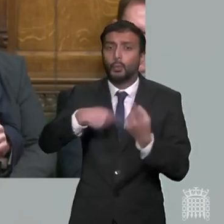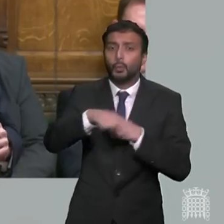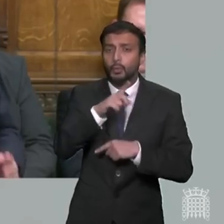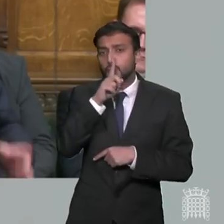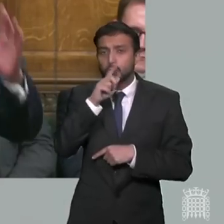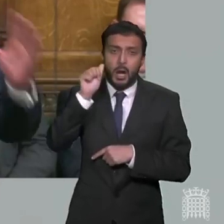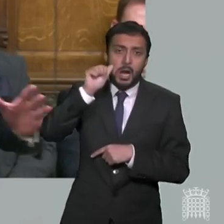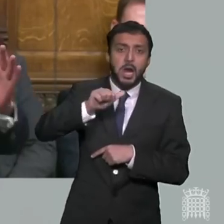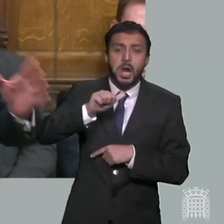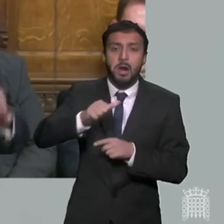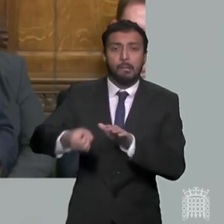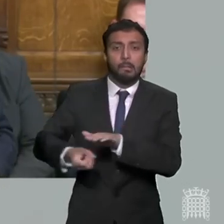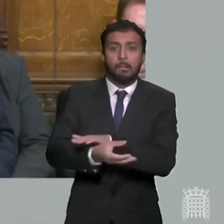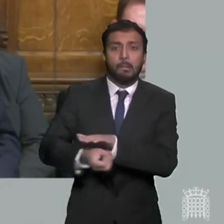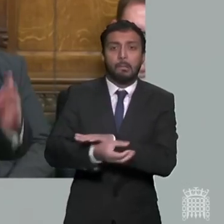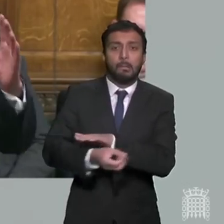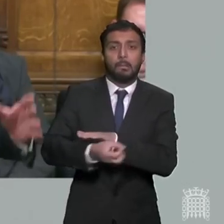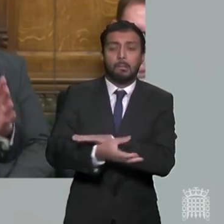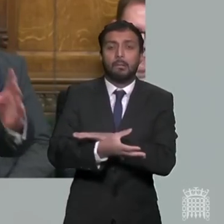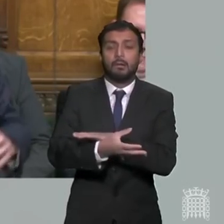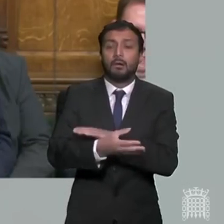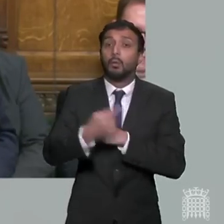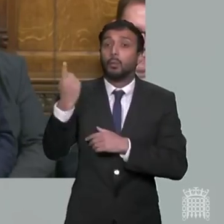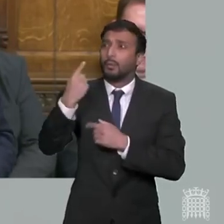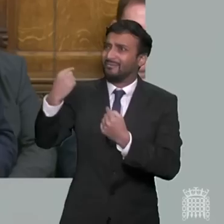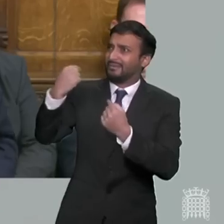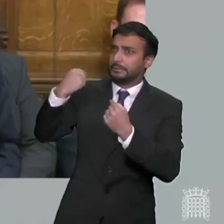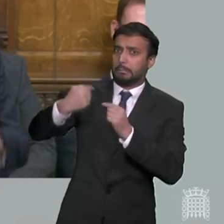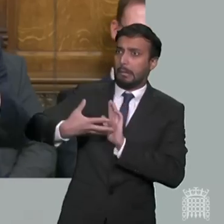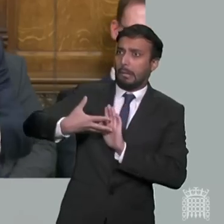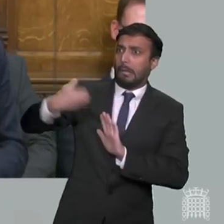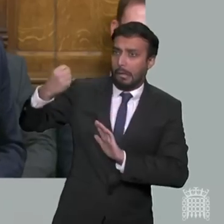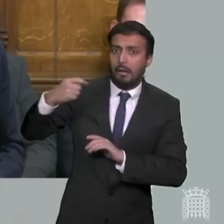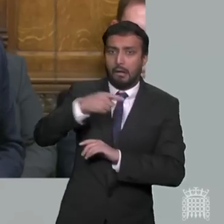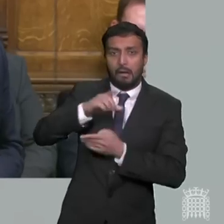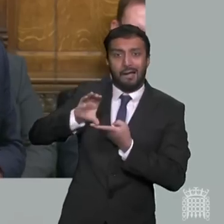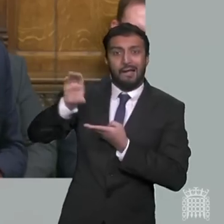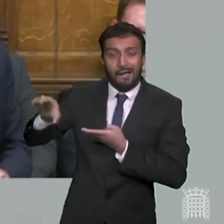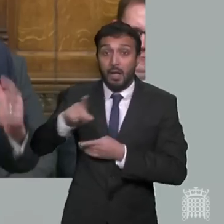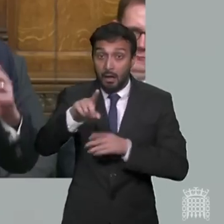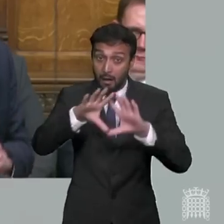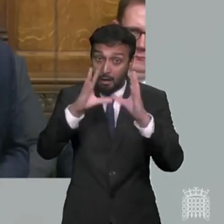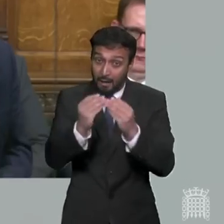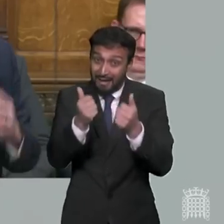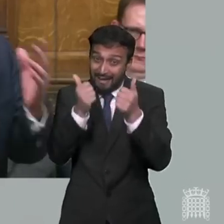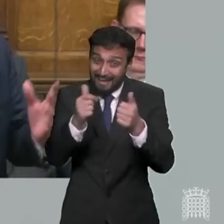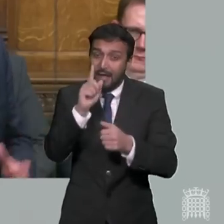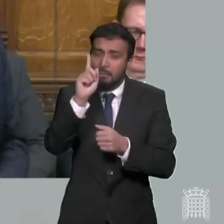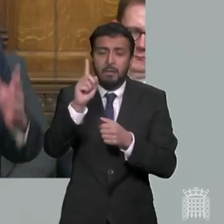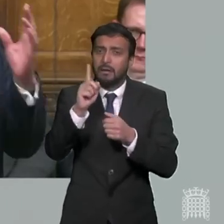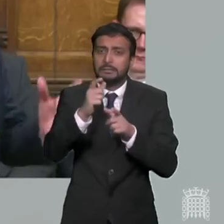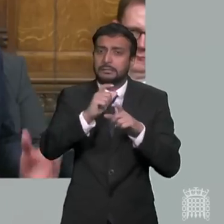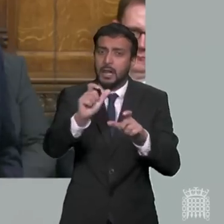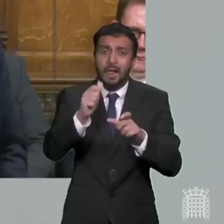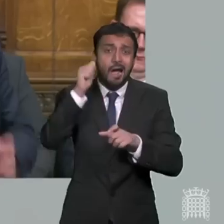get compensation. Both of those are really important, but they're acting after the scams happened. Does my right honourable friend, the Prime Minister, agree with me that government